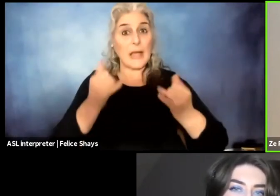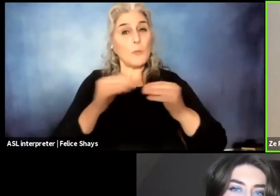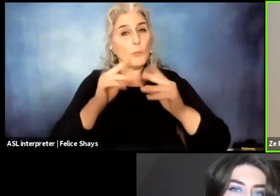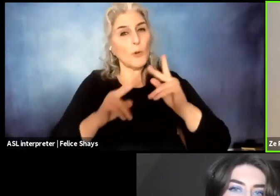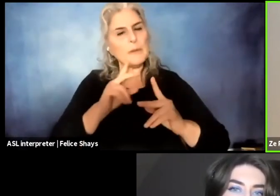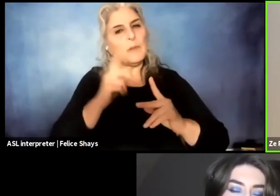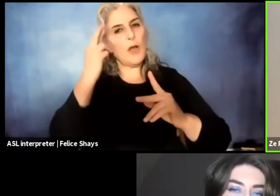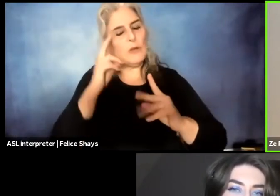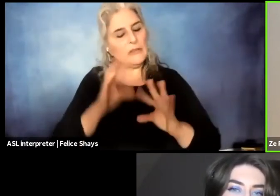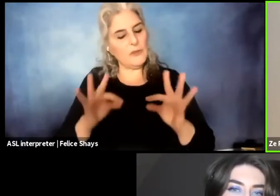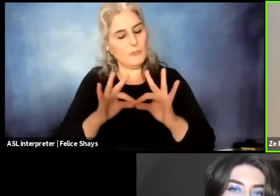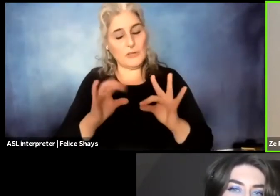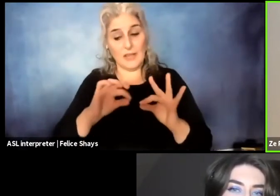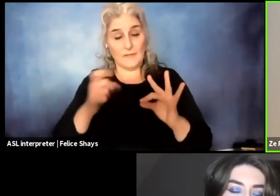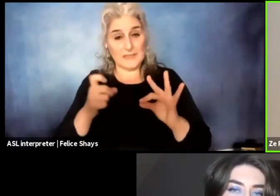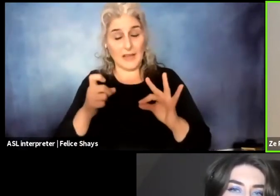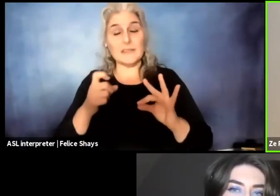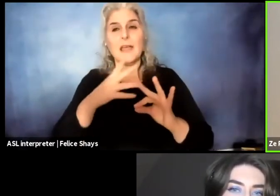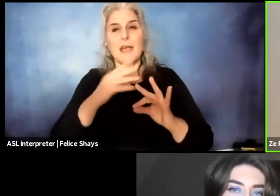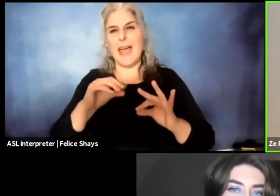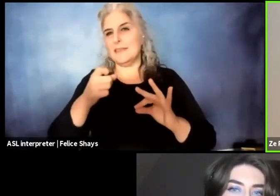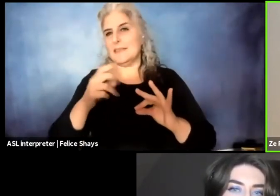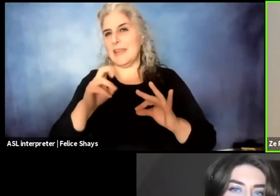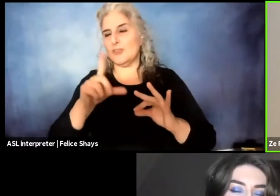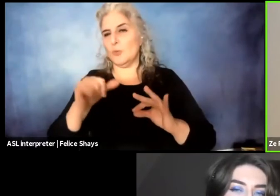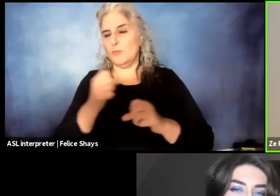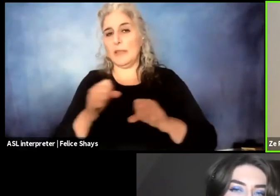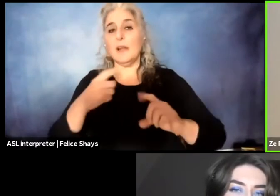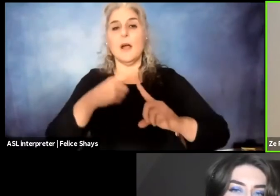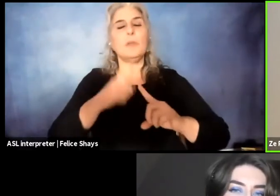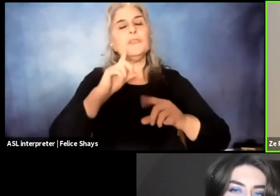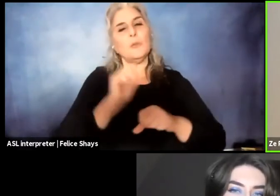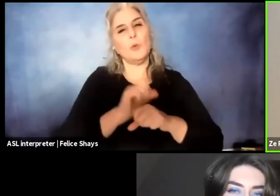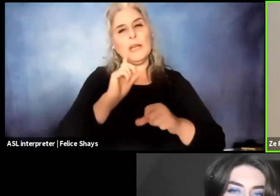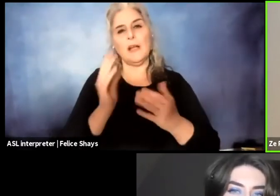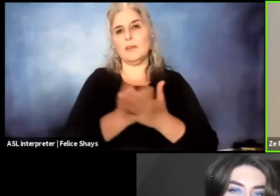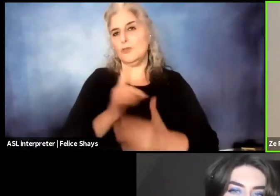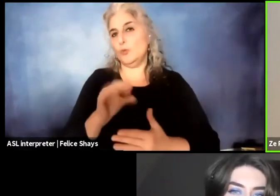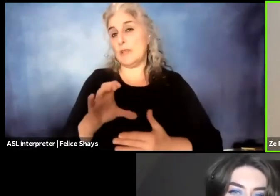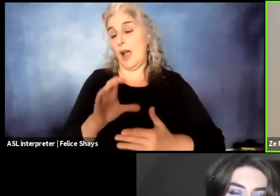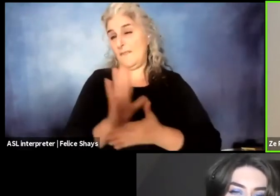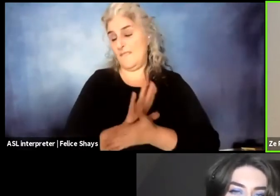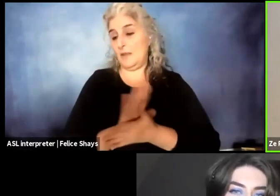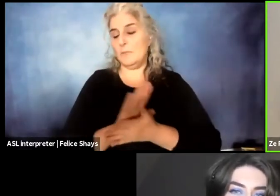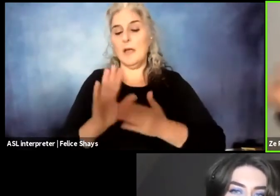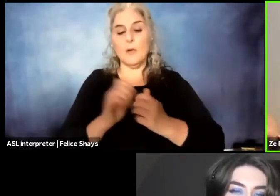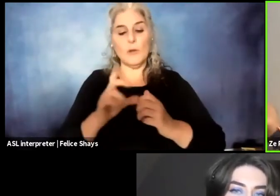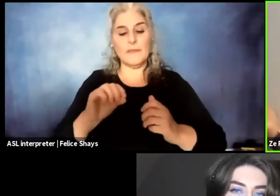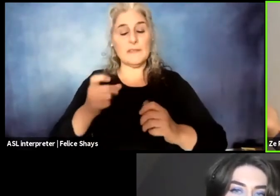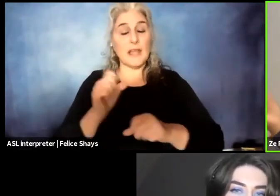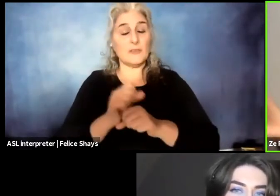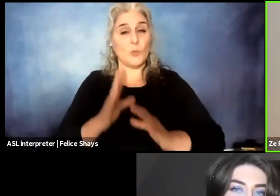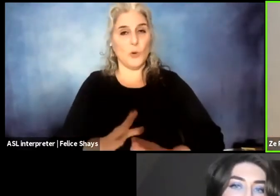really, I'm also working on a documentary film with the Sex Workers Project to really highlight sex workers as sex